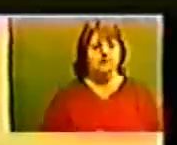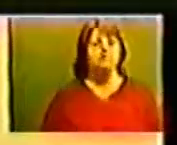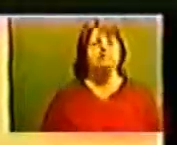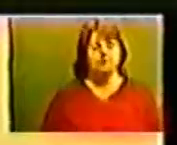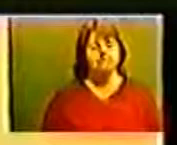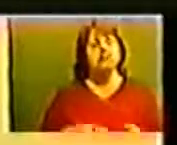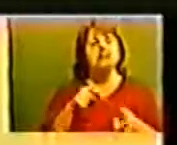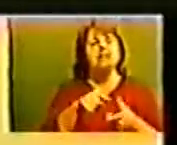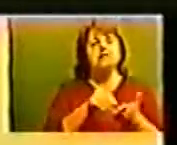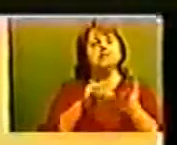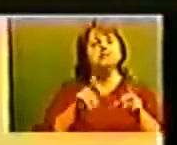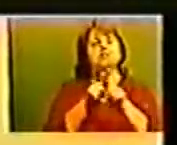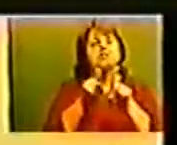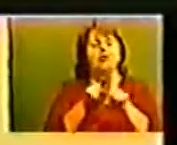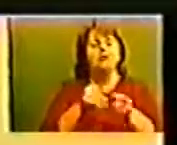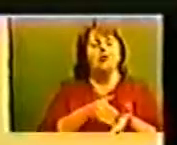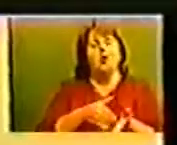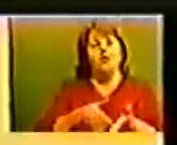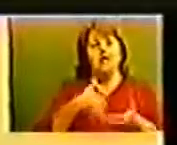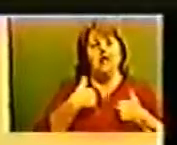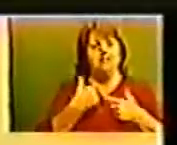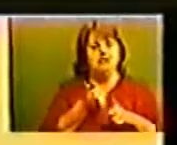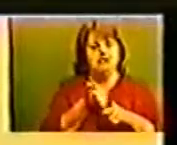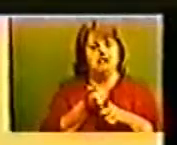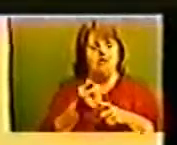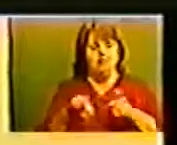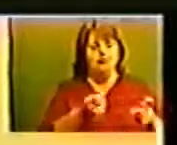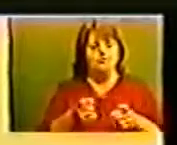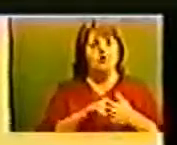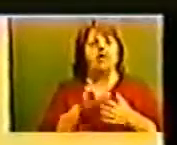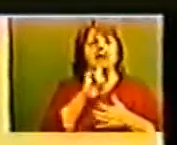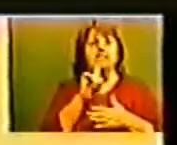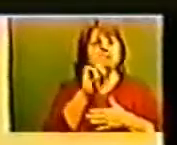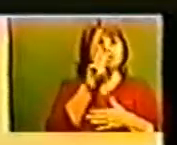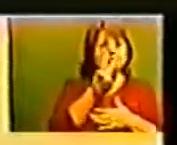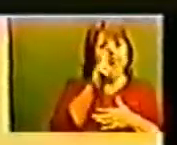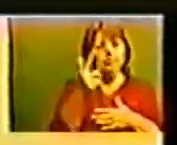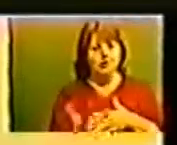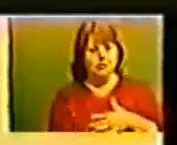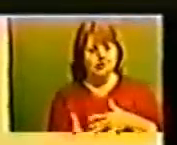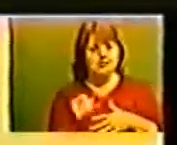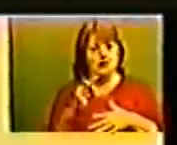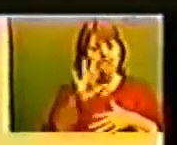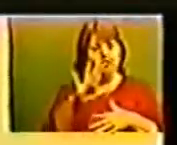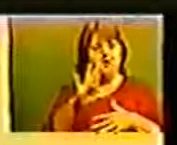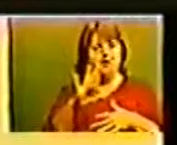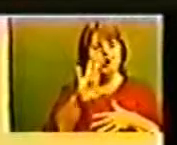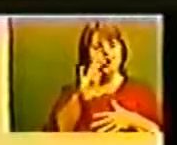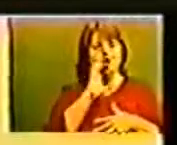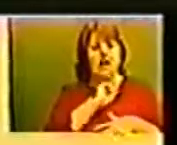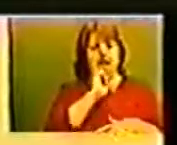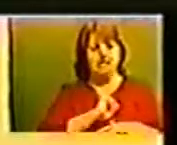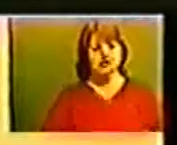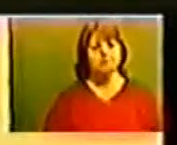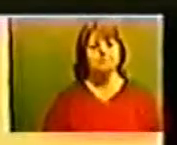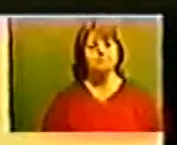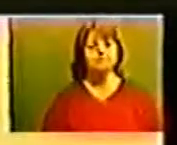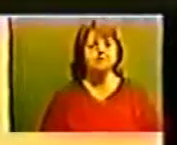when the time comes. And these students often have a self-control that is approximately two-thirds of their chronological age.